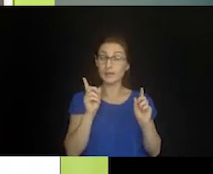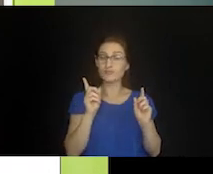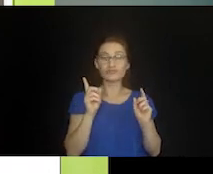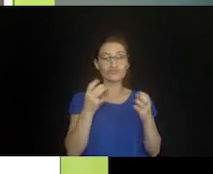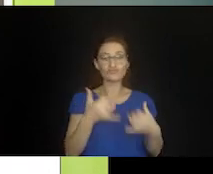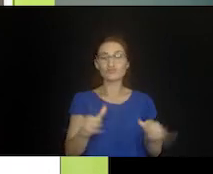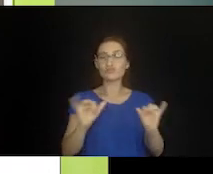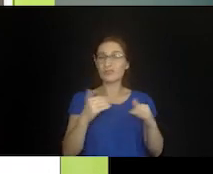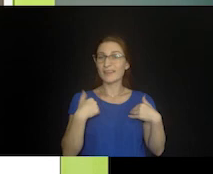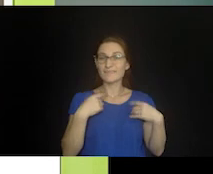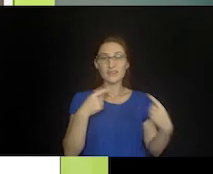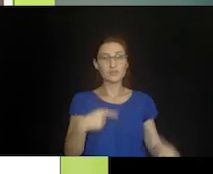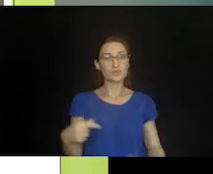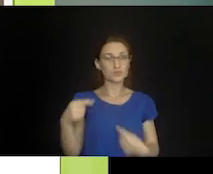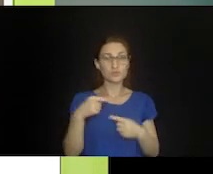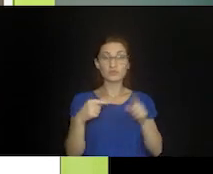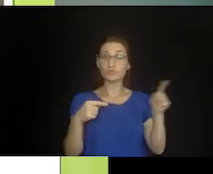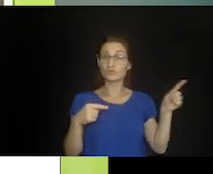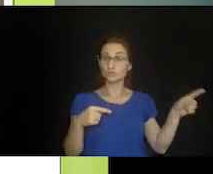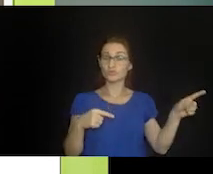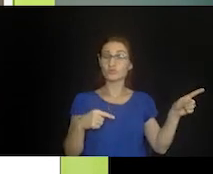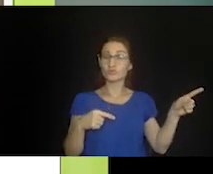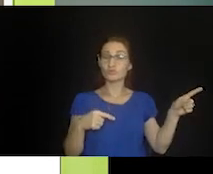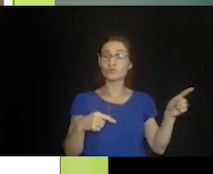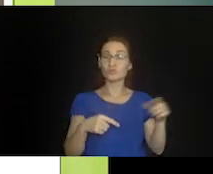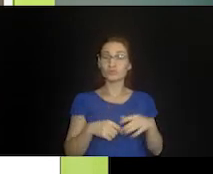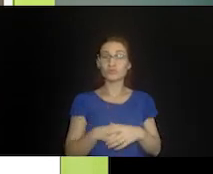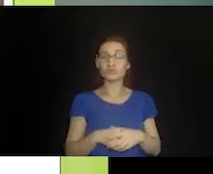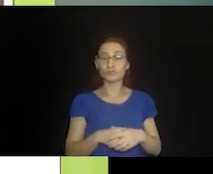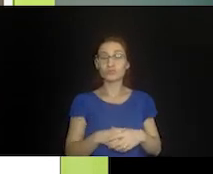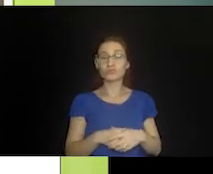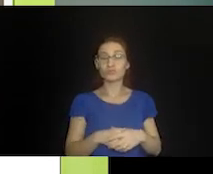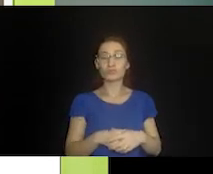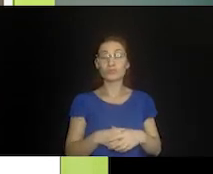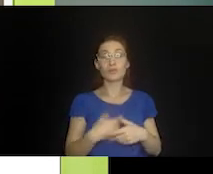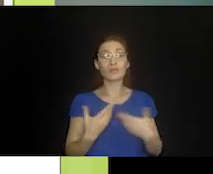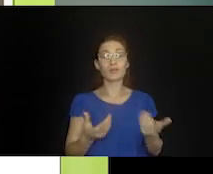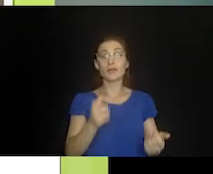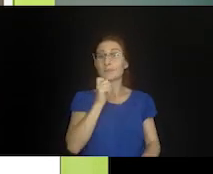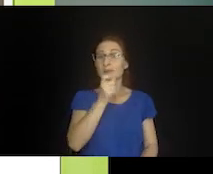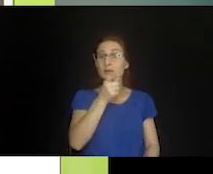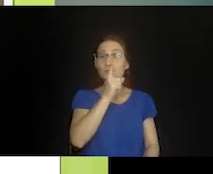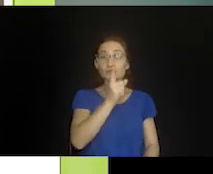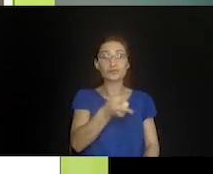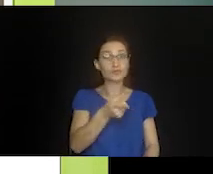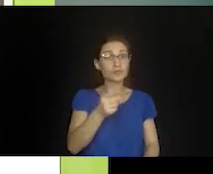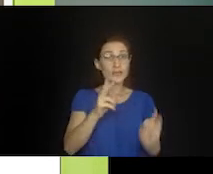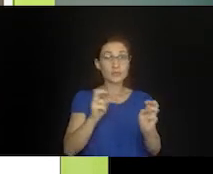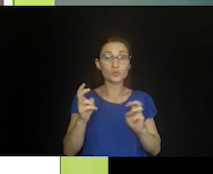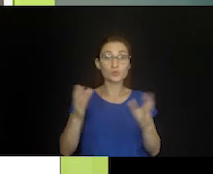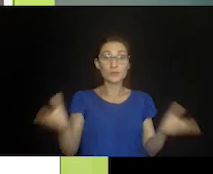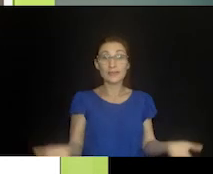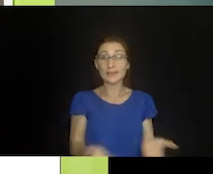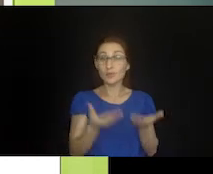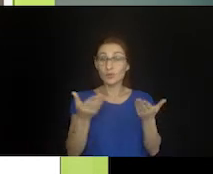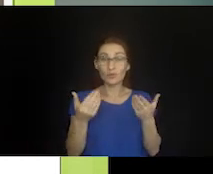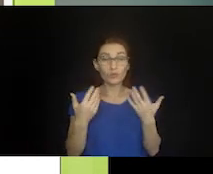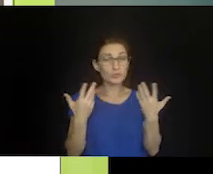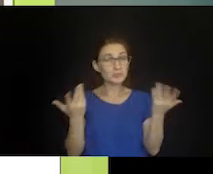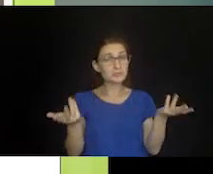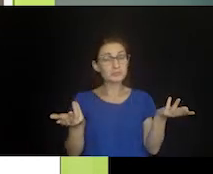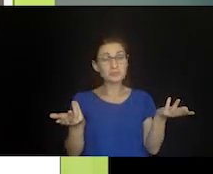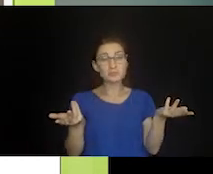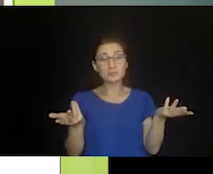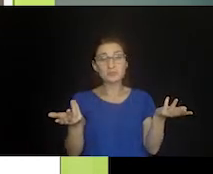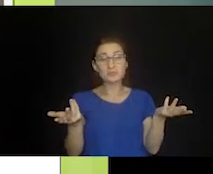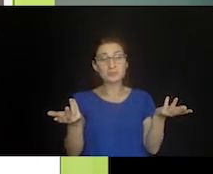finally, but we still have that issue down there, and I'm not sure what the issue